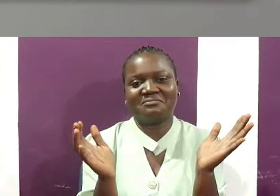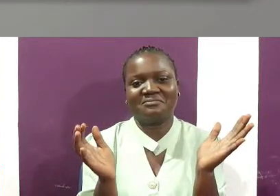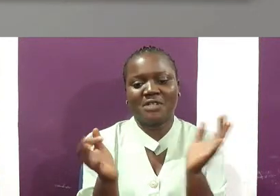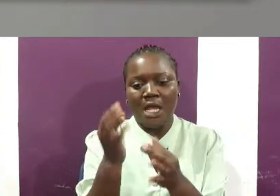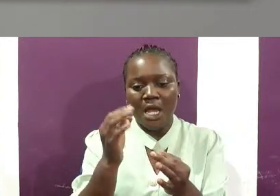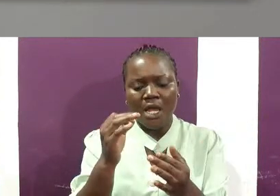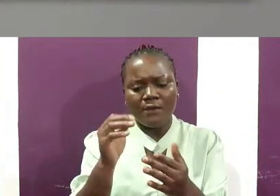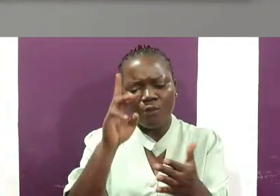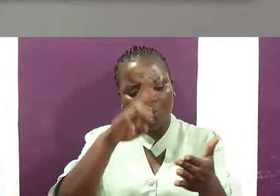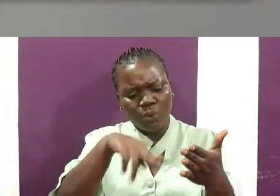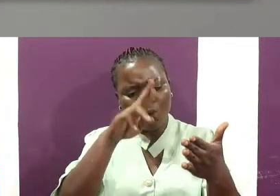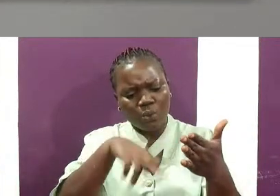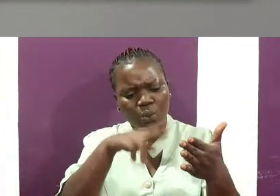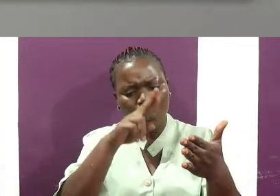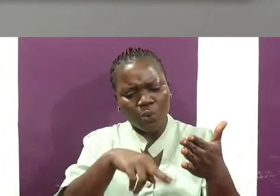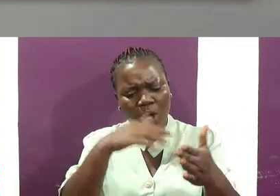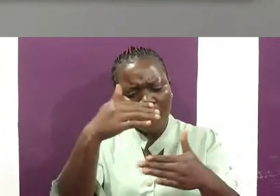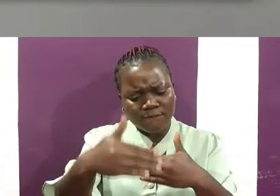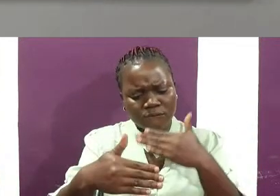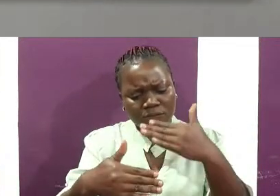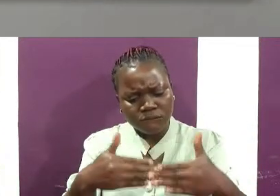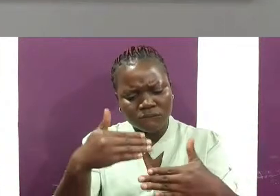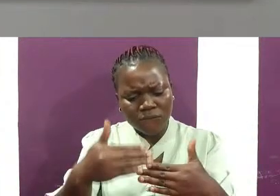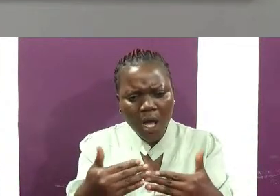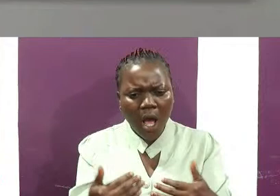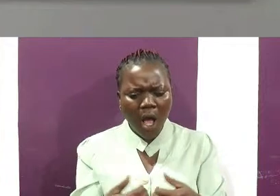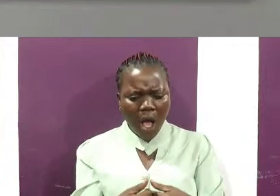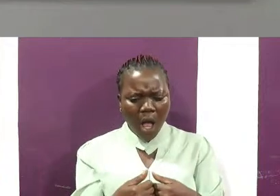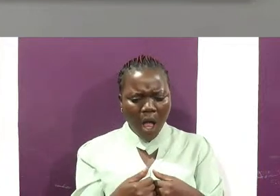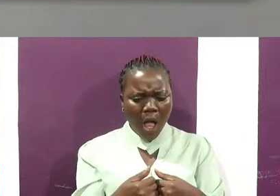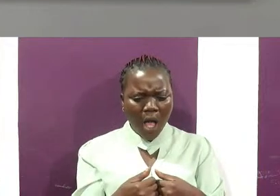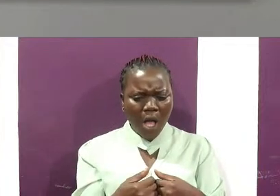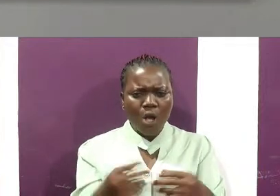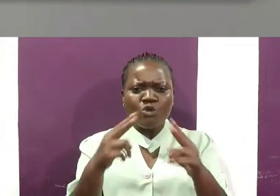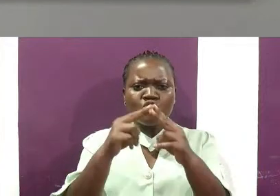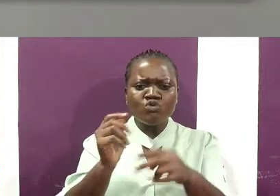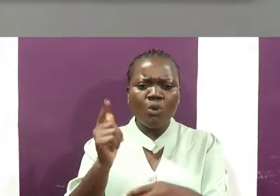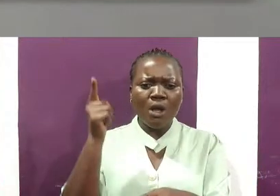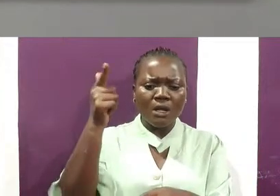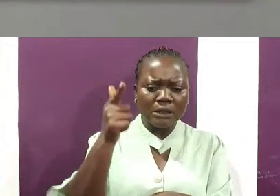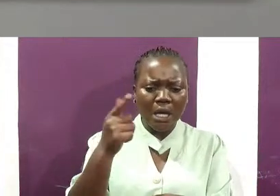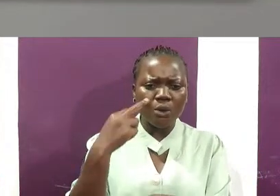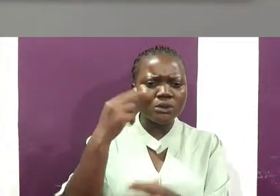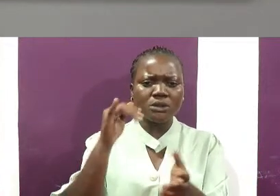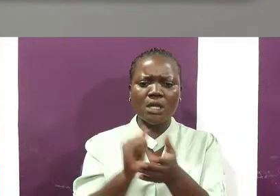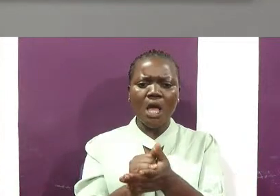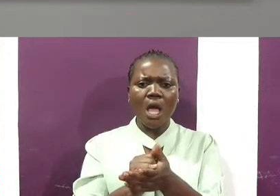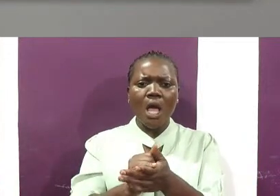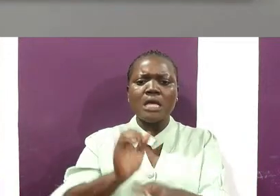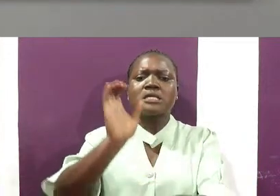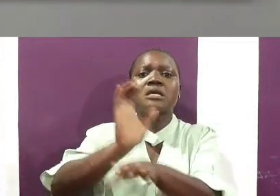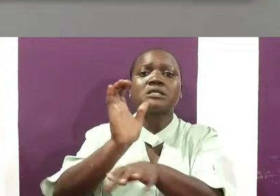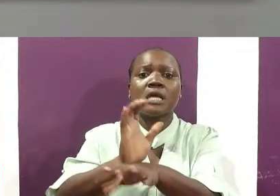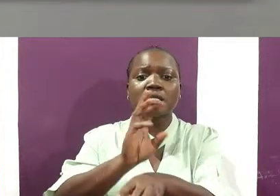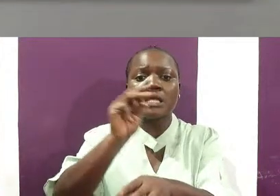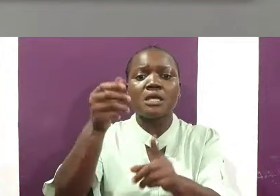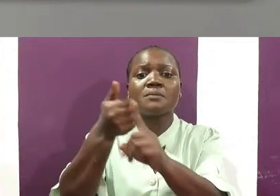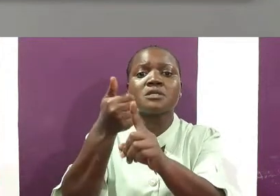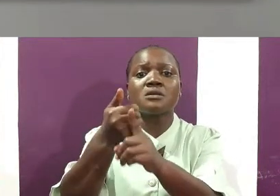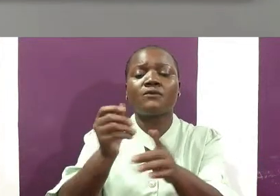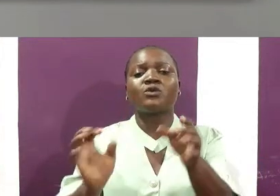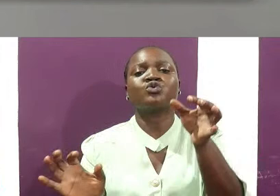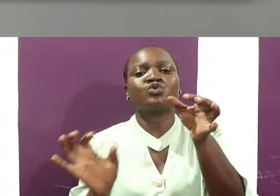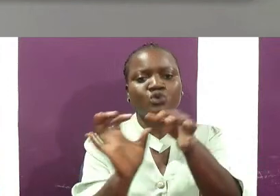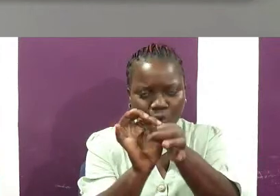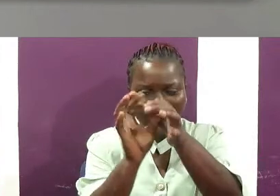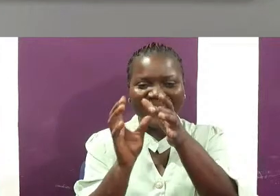verse 47 ni bemu say oh say asore no en odon eka hu. I have a sincere question that needs to be pondered by all